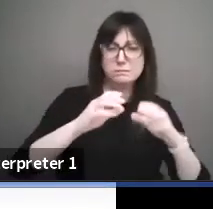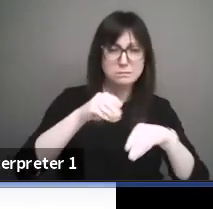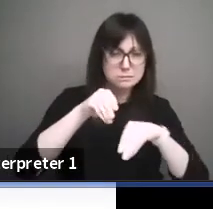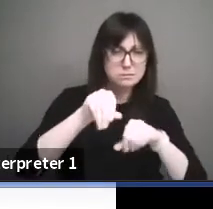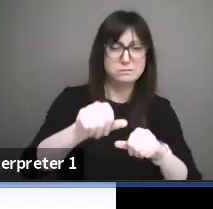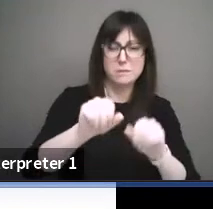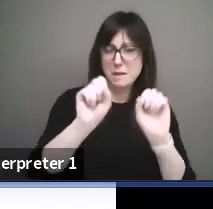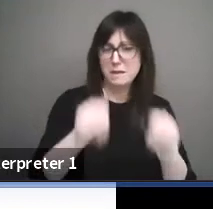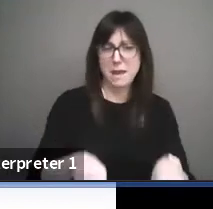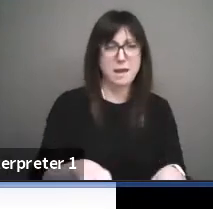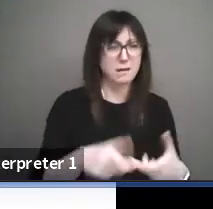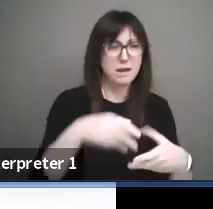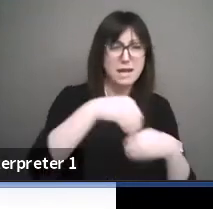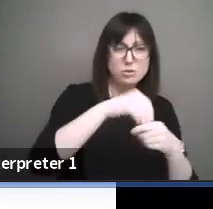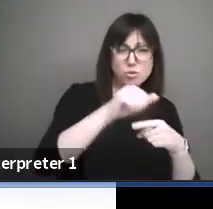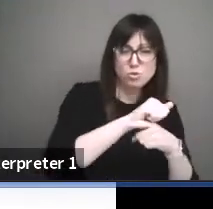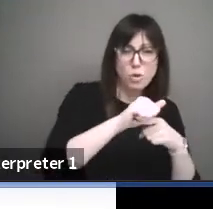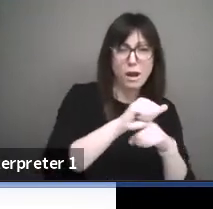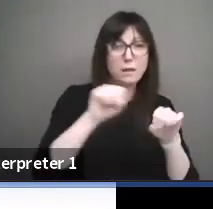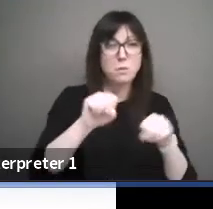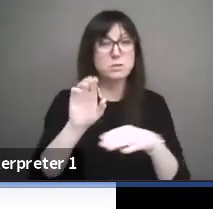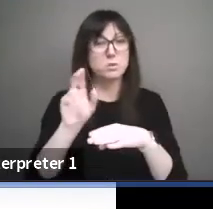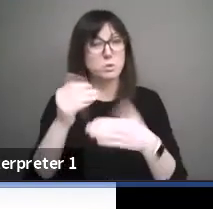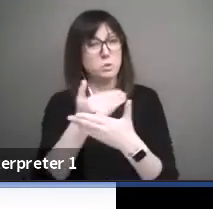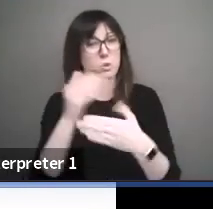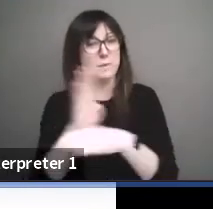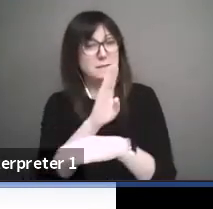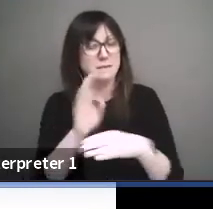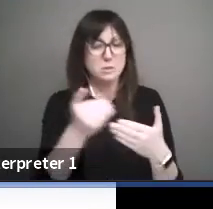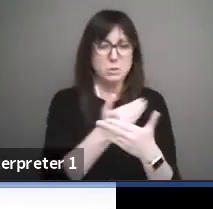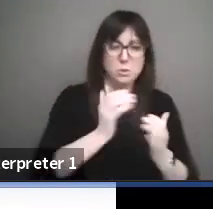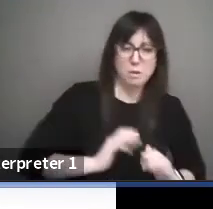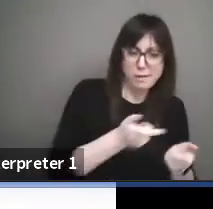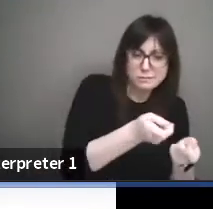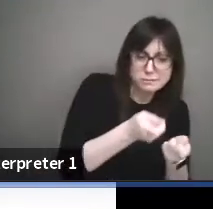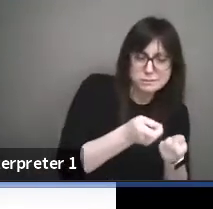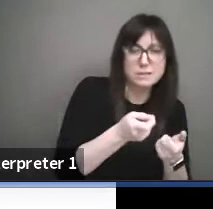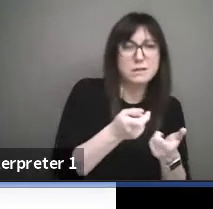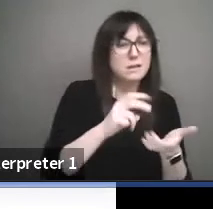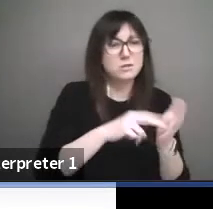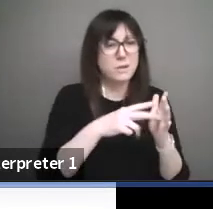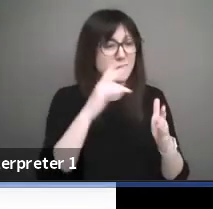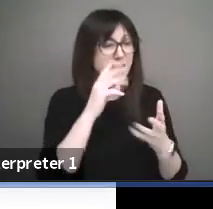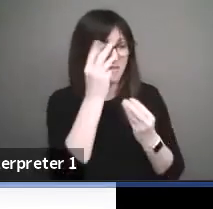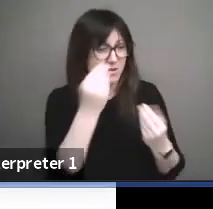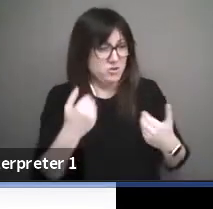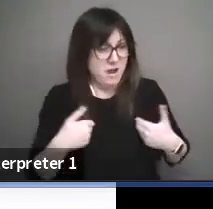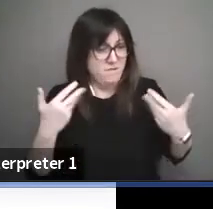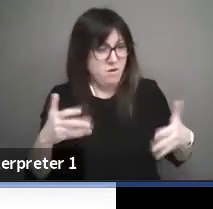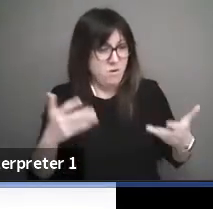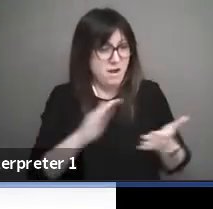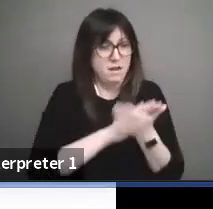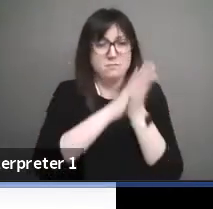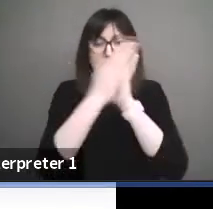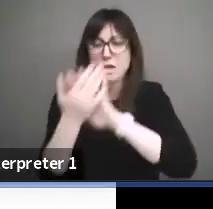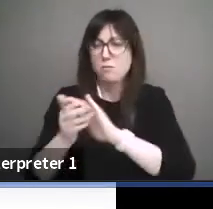prospects, internal training. This is a great way to convert existing material that you guys already have into interactive video